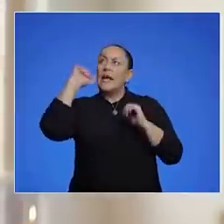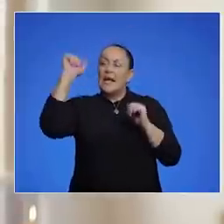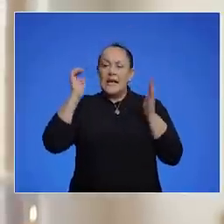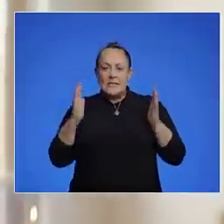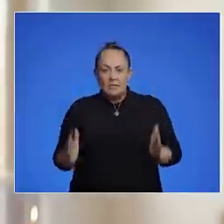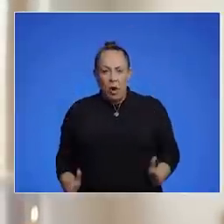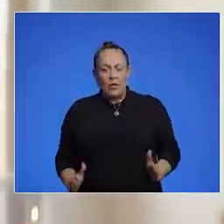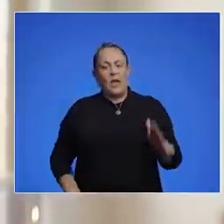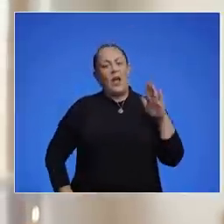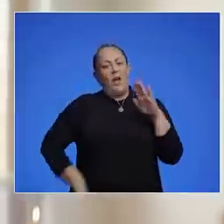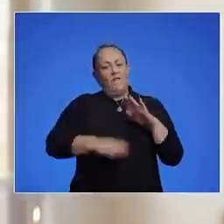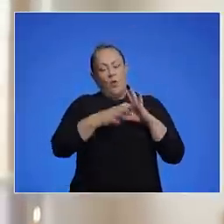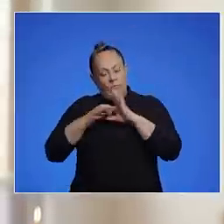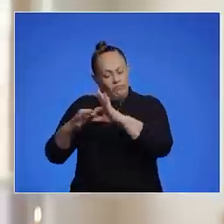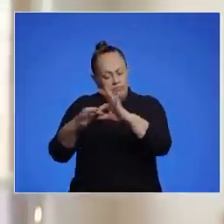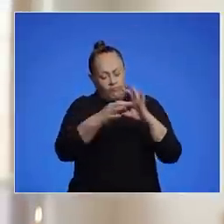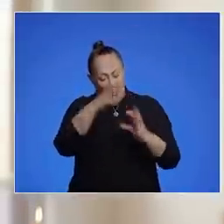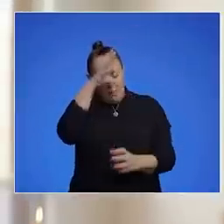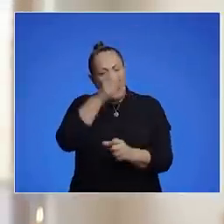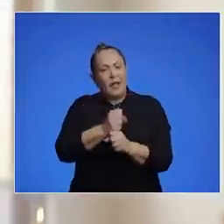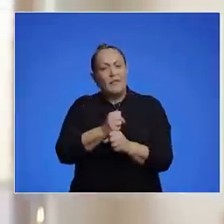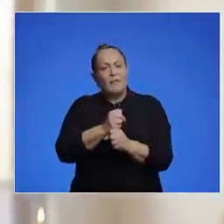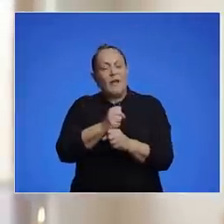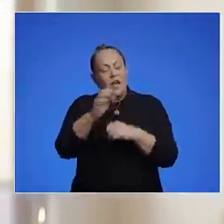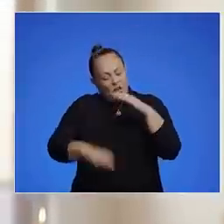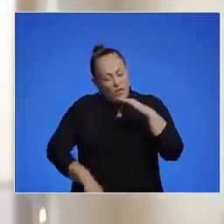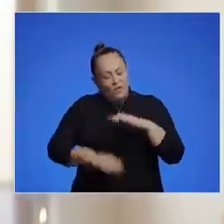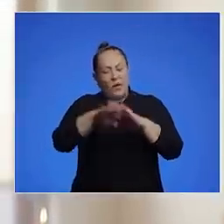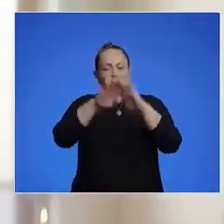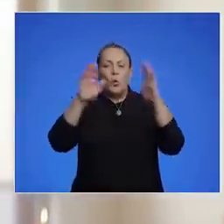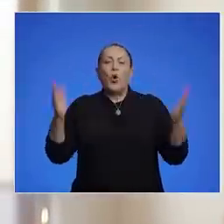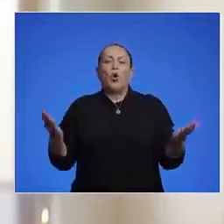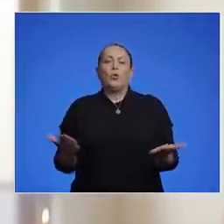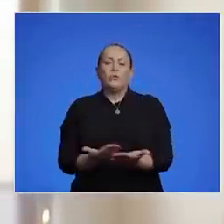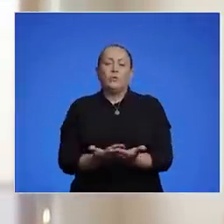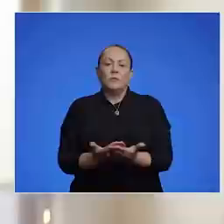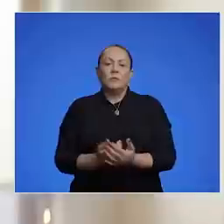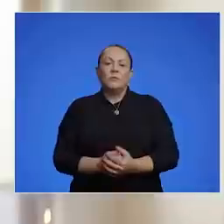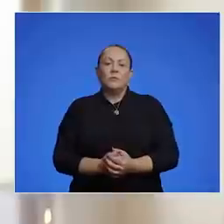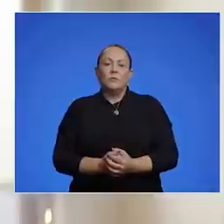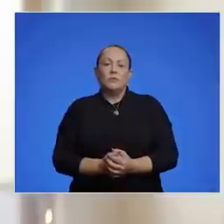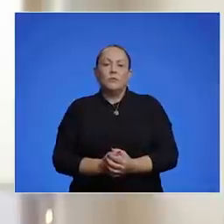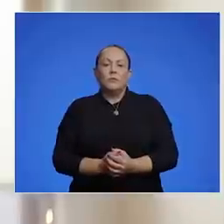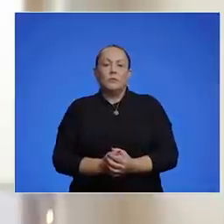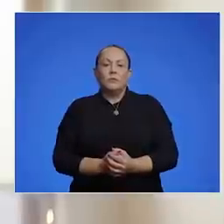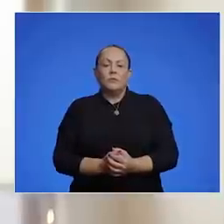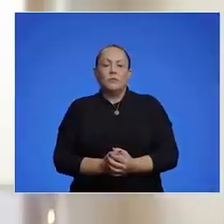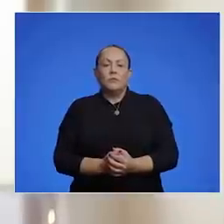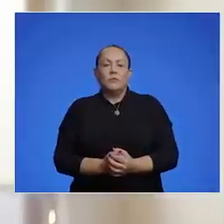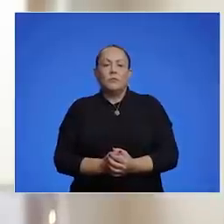which is his body, the fullness of him who fills the whole creation.